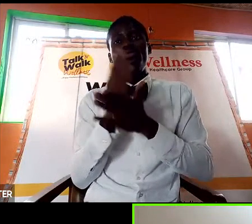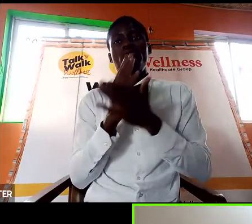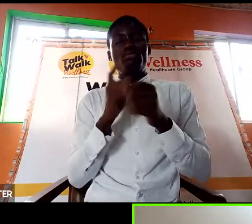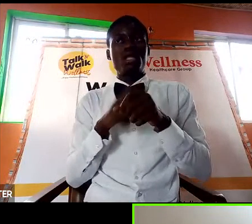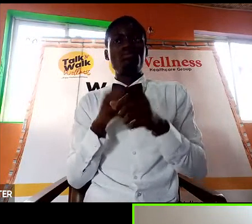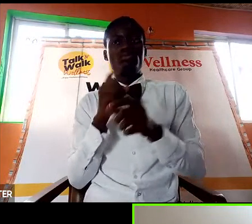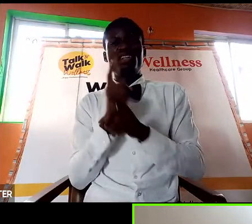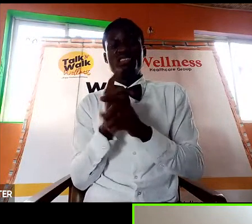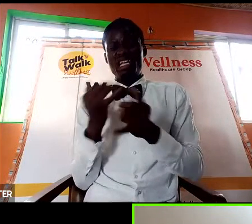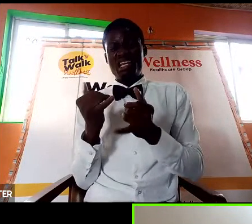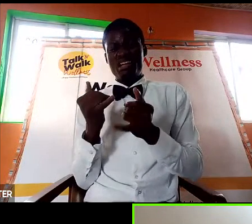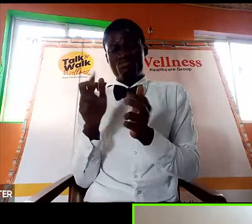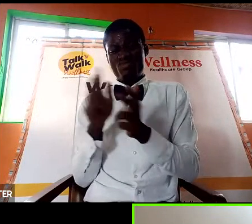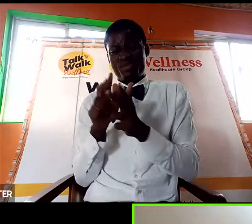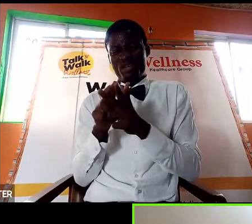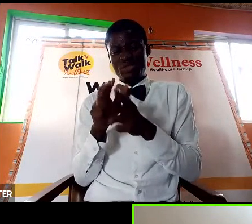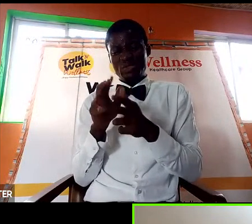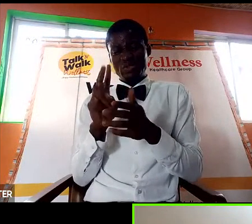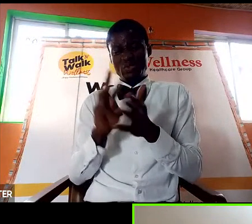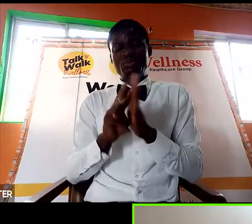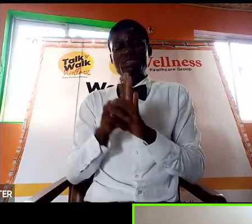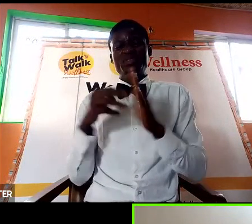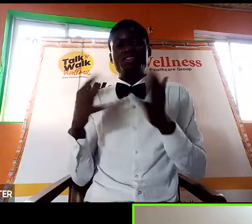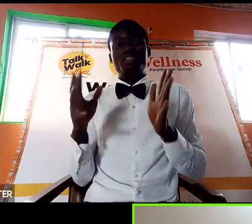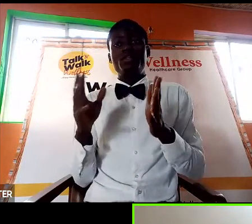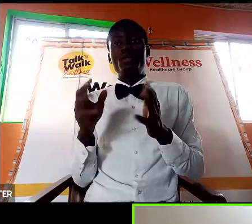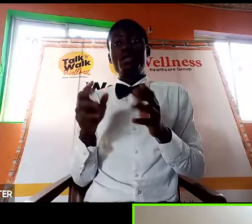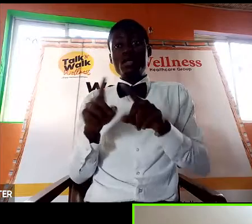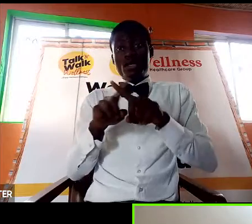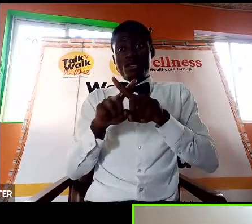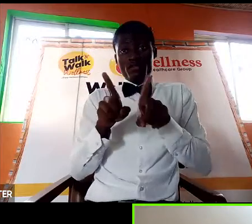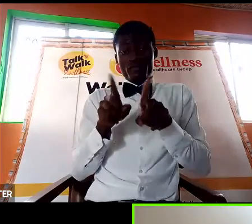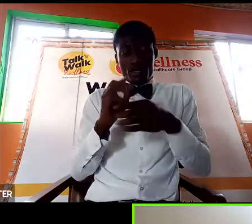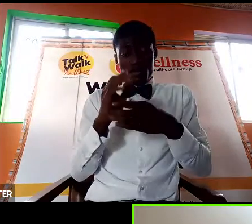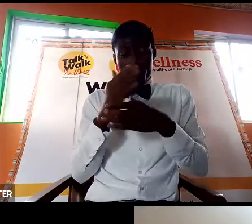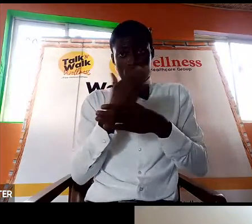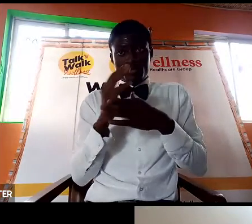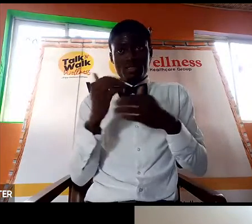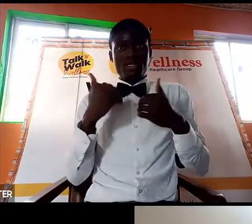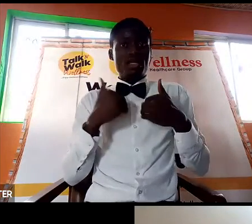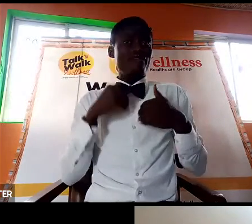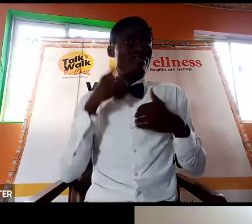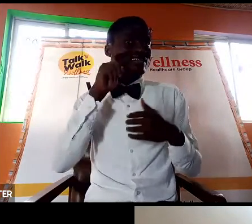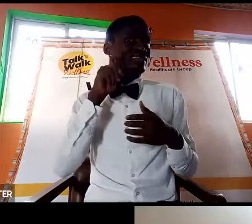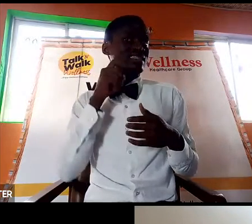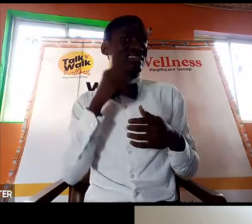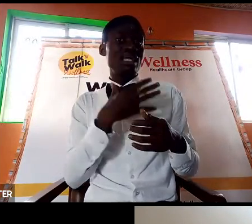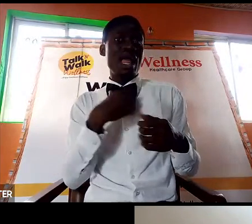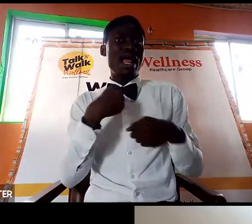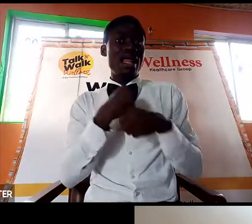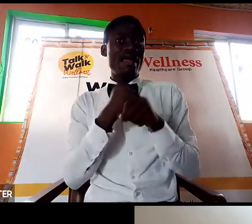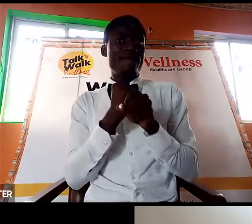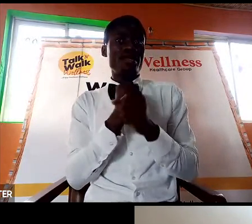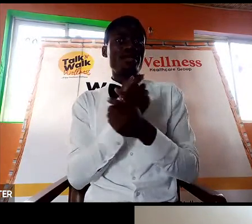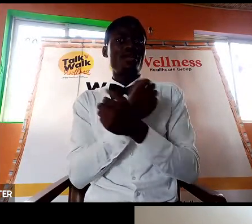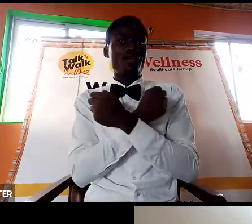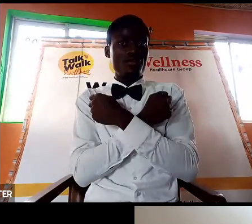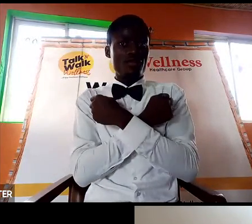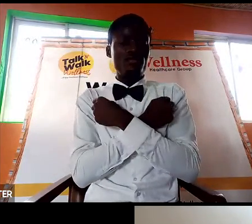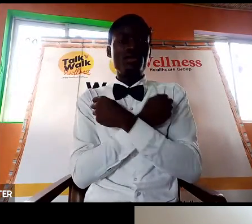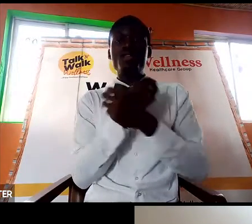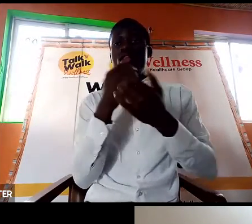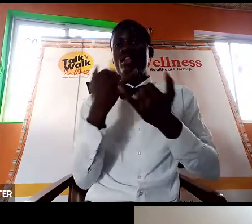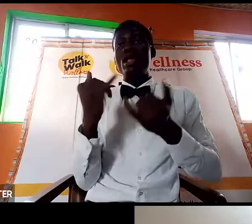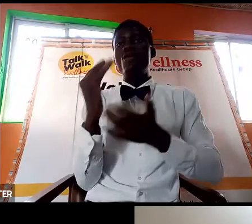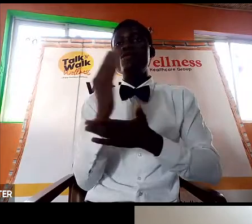having sex and making love, right? But you can have Please, sex. somebody asked that question. What's the difference between